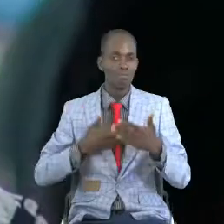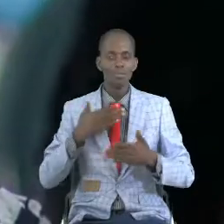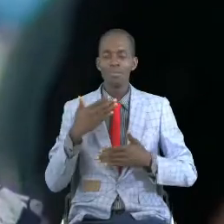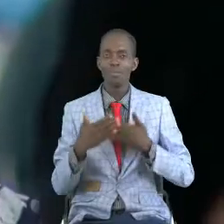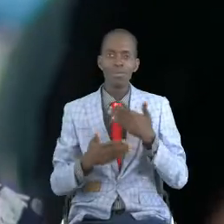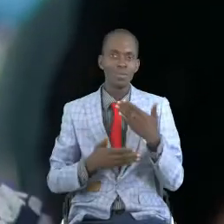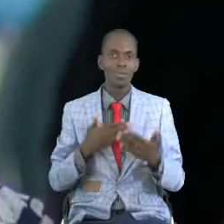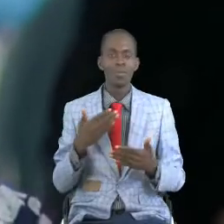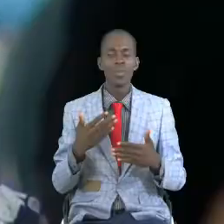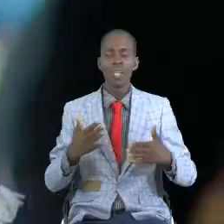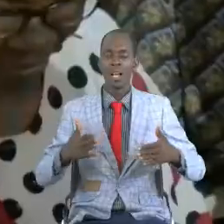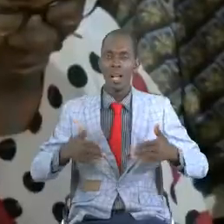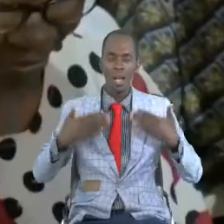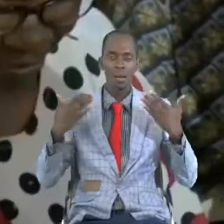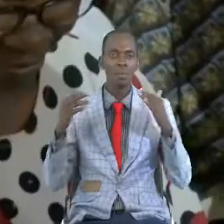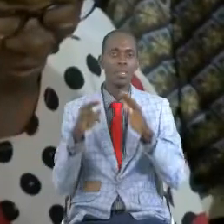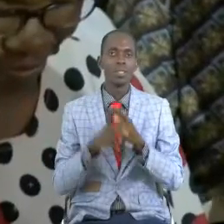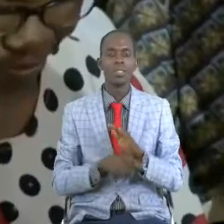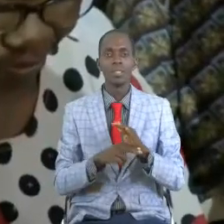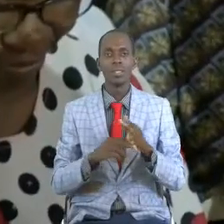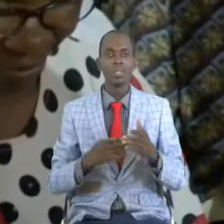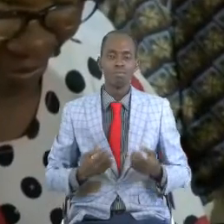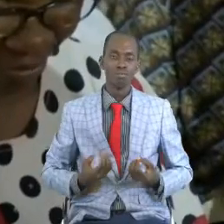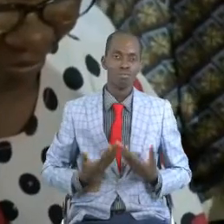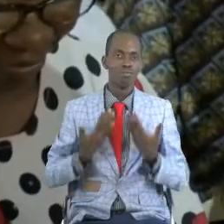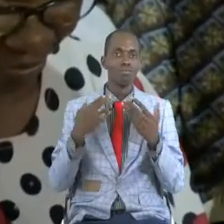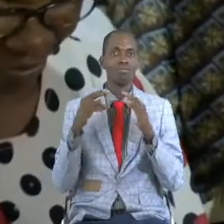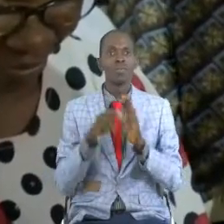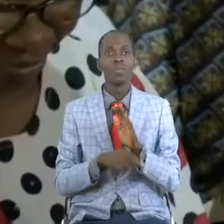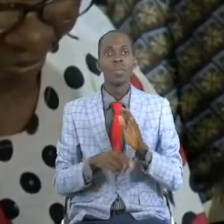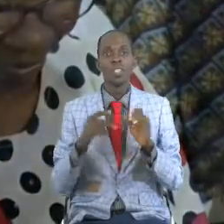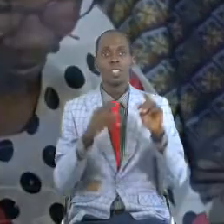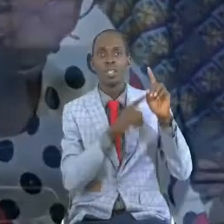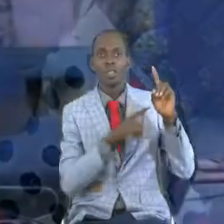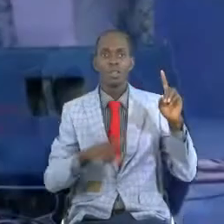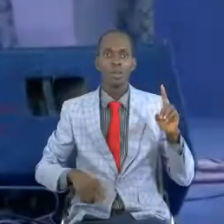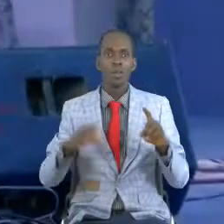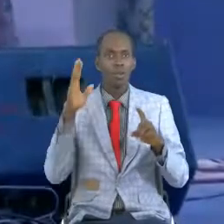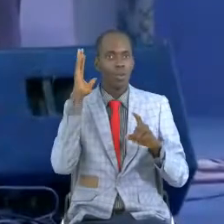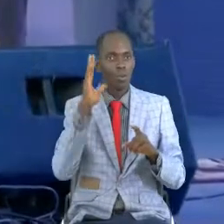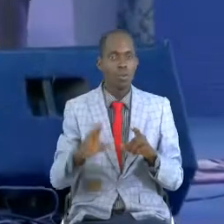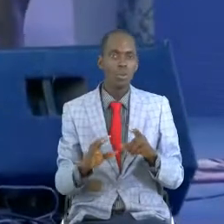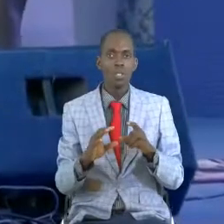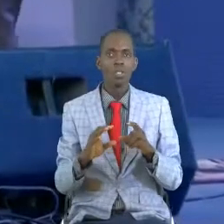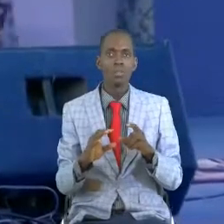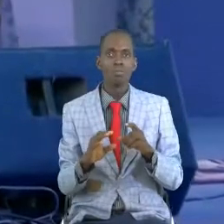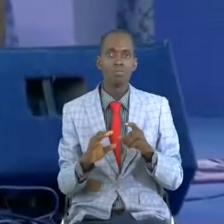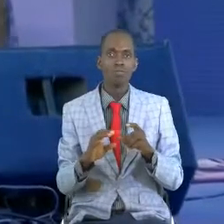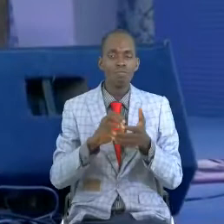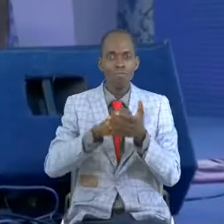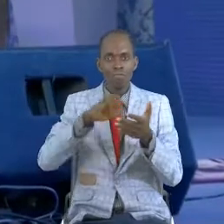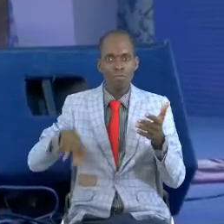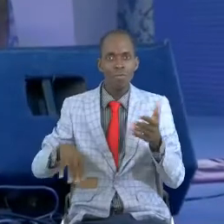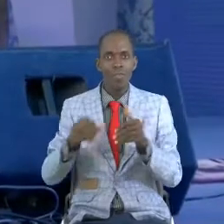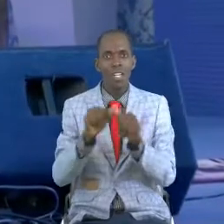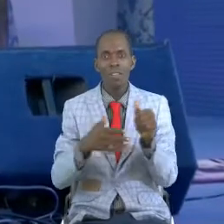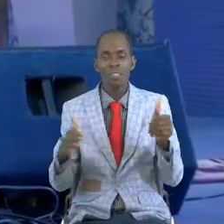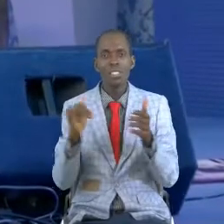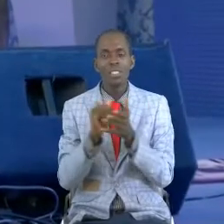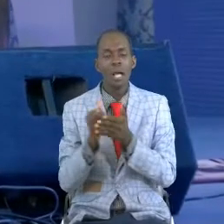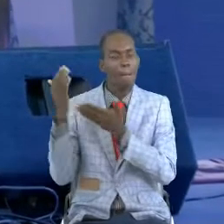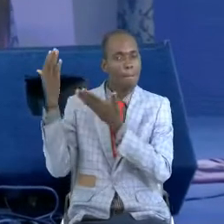happiness gladness the lord will erase everything that has brought sorrow in your